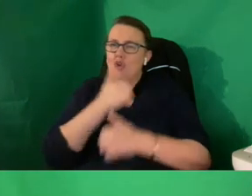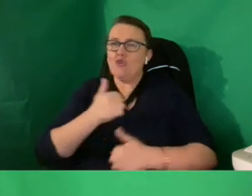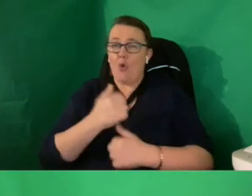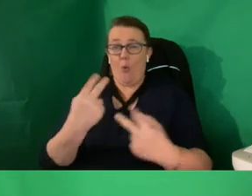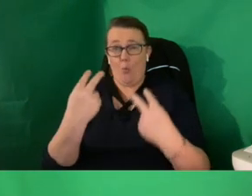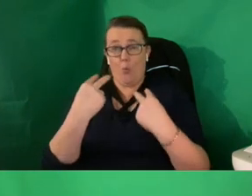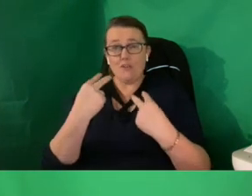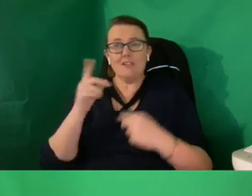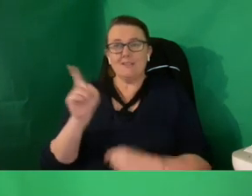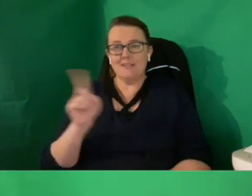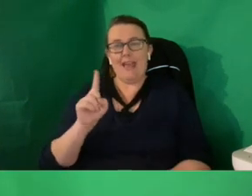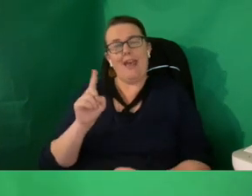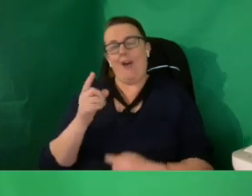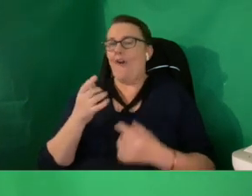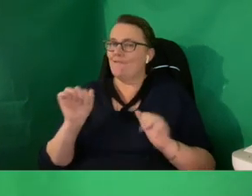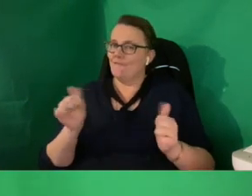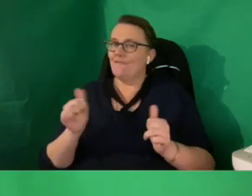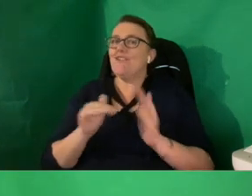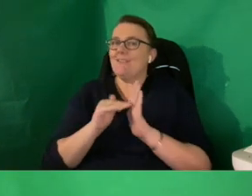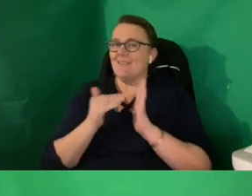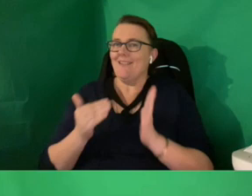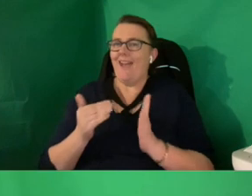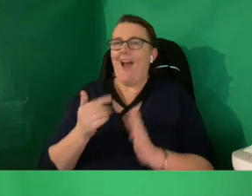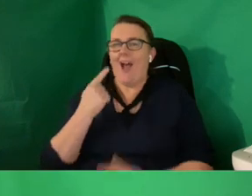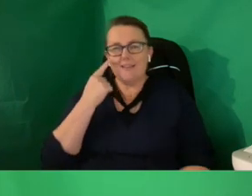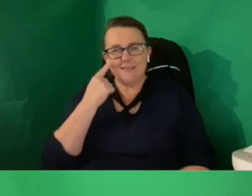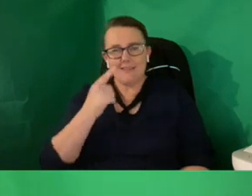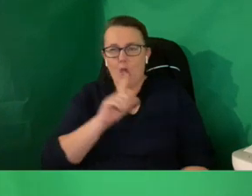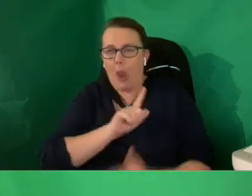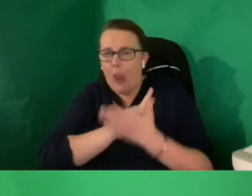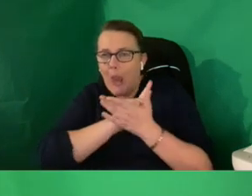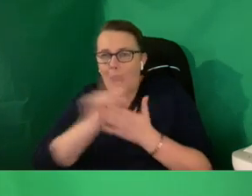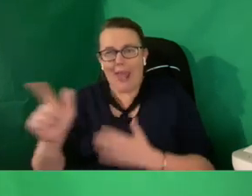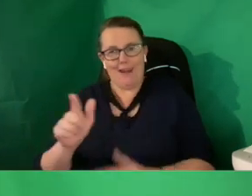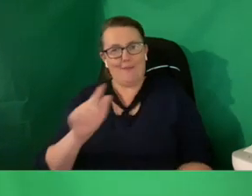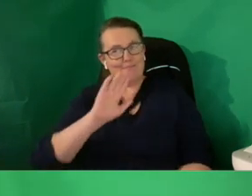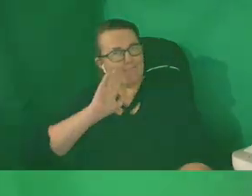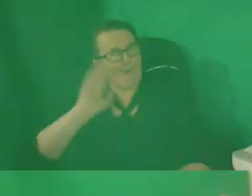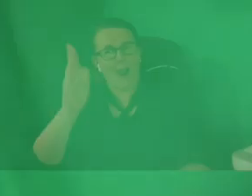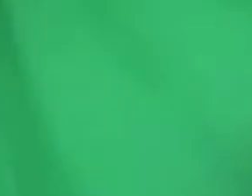at that for this vlog, and look forward to talking to you next time. Bye.